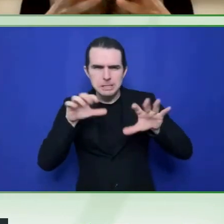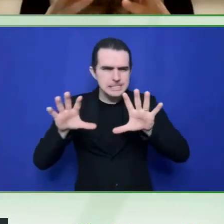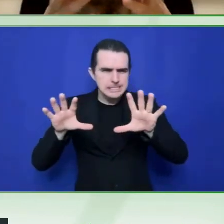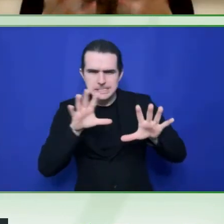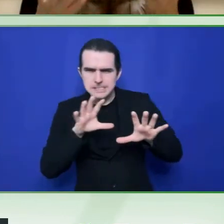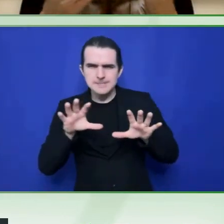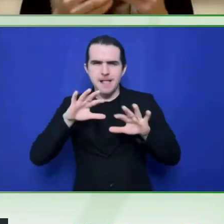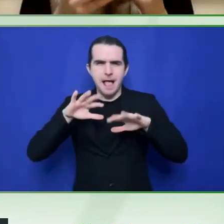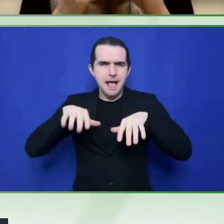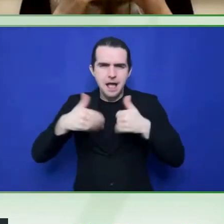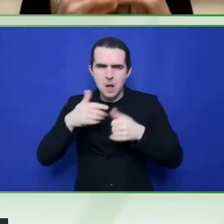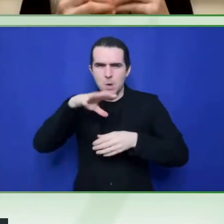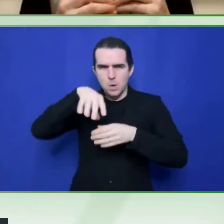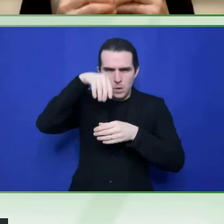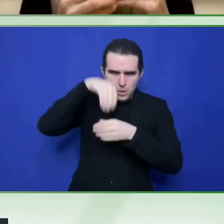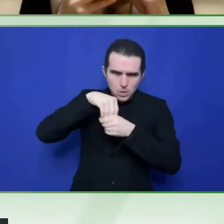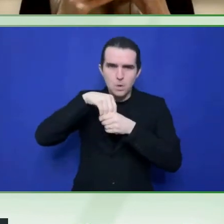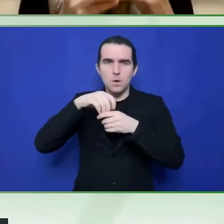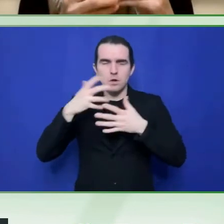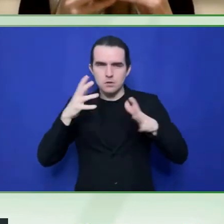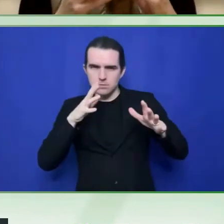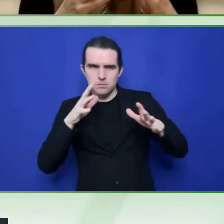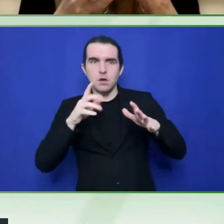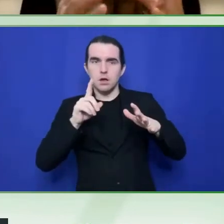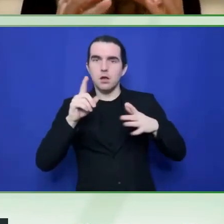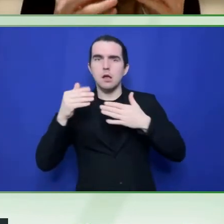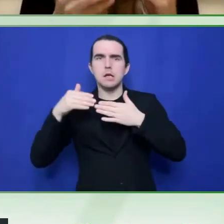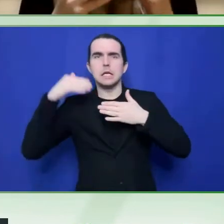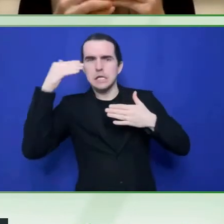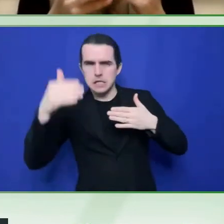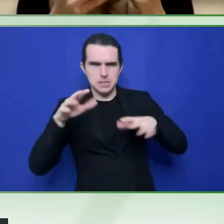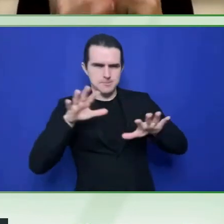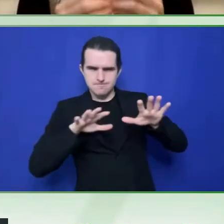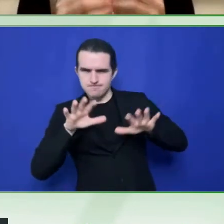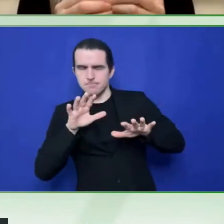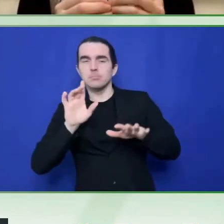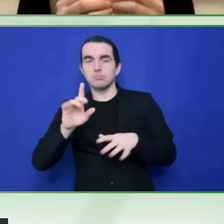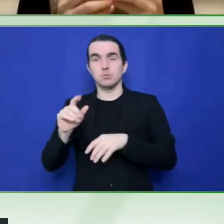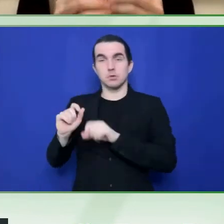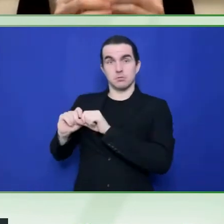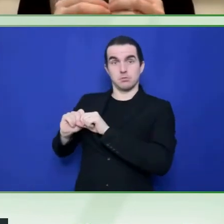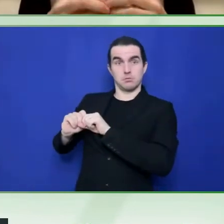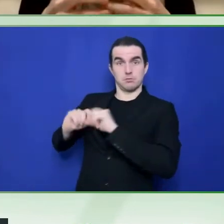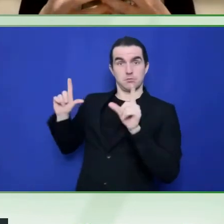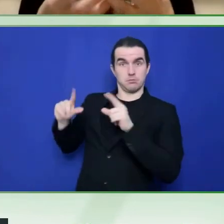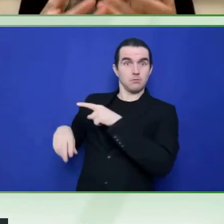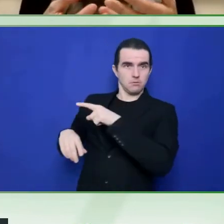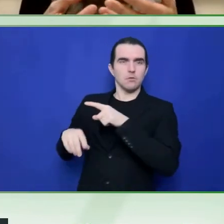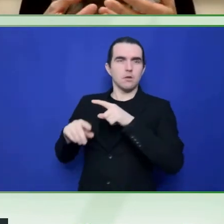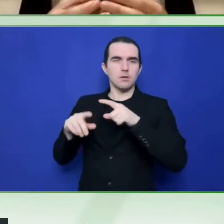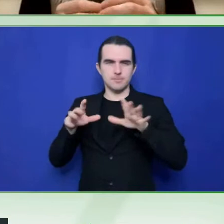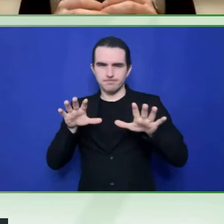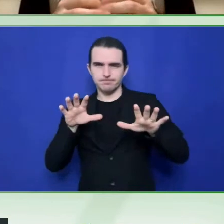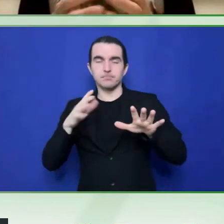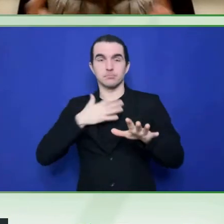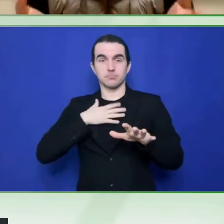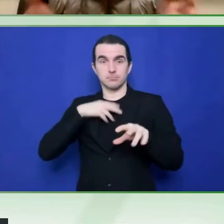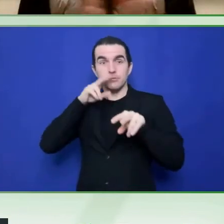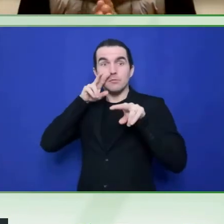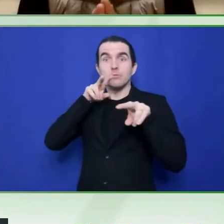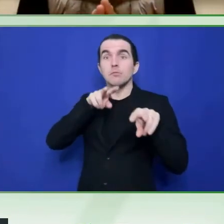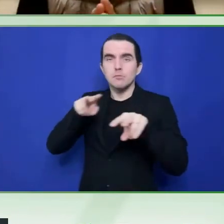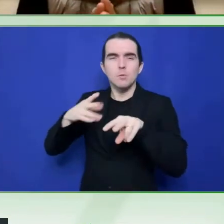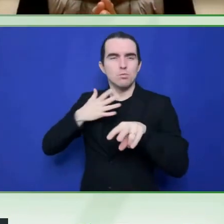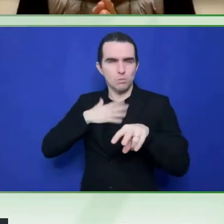for people with disabilities to be able to participate in the future of the society, in the future for work as all of us. So